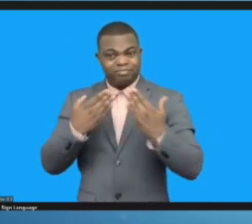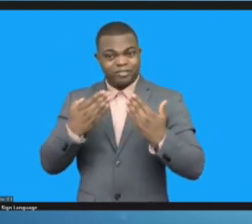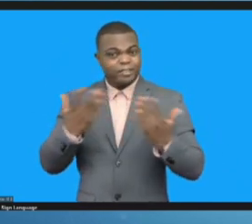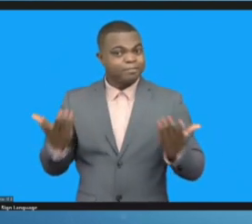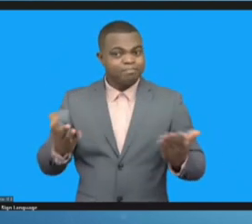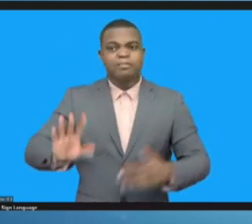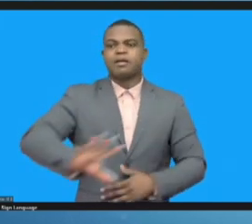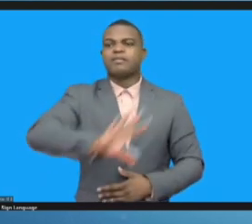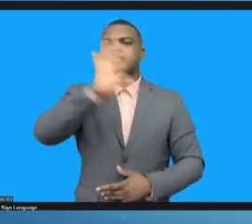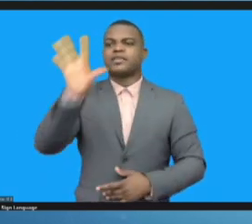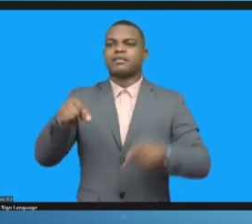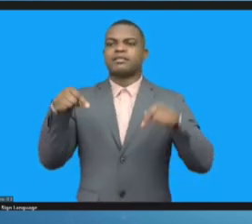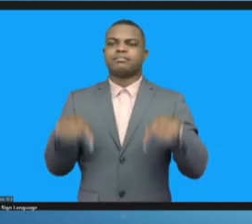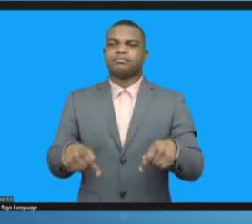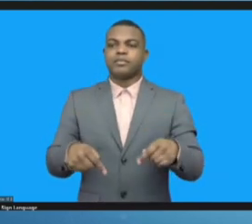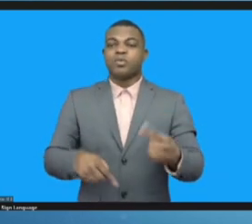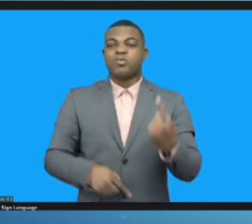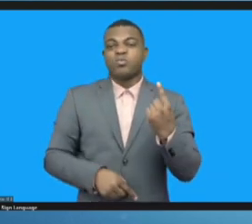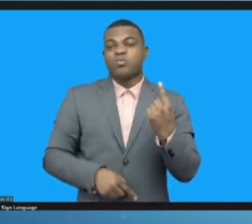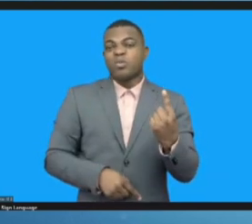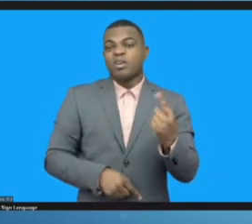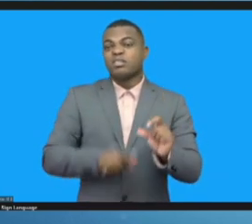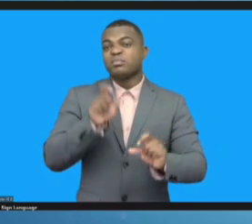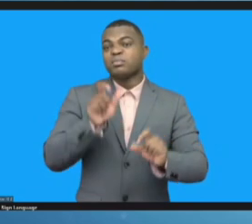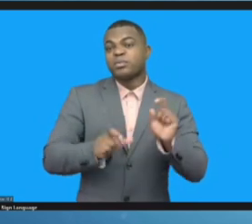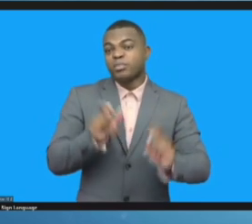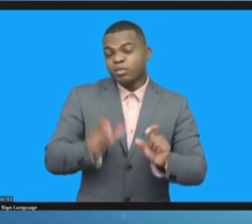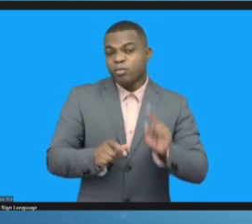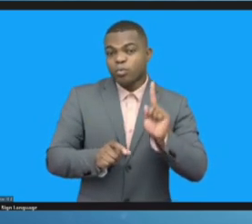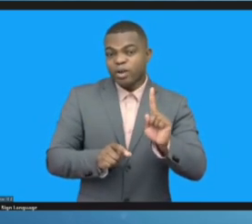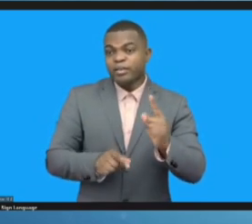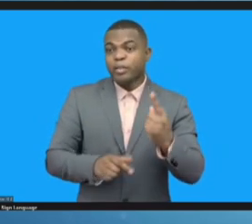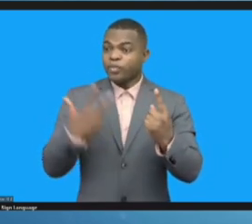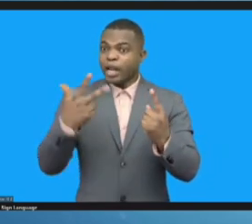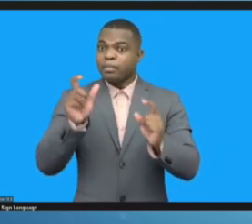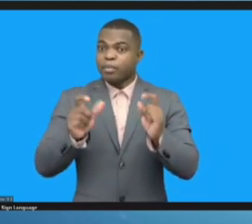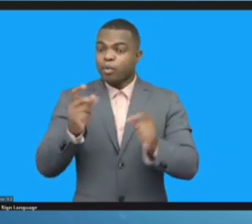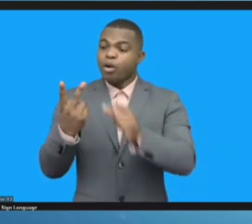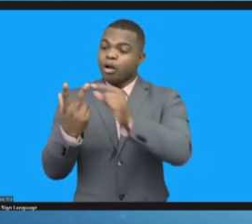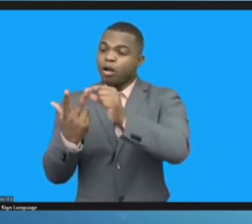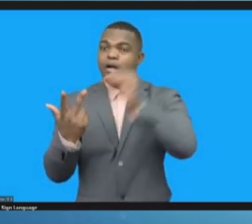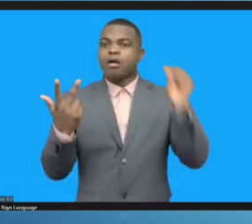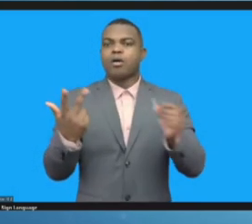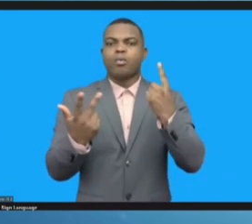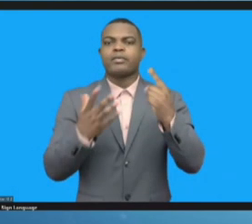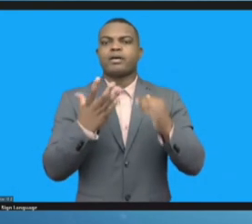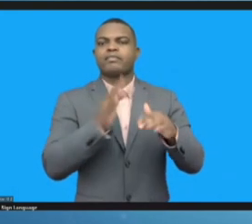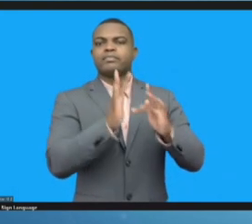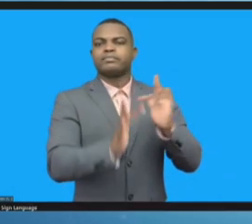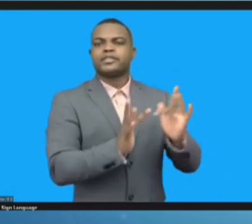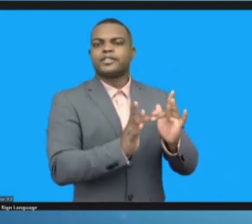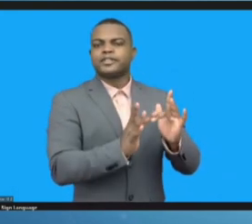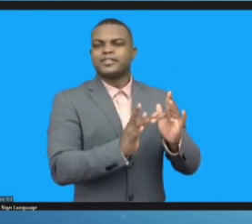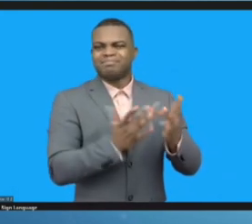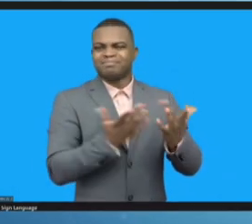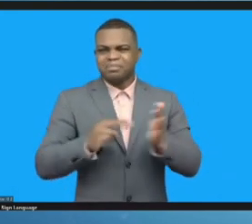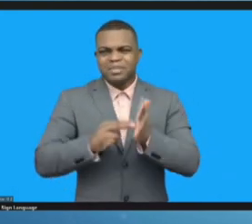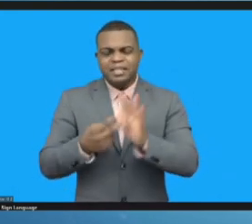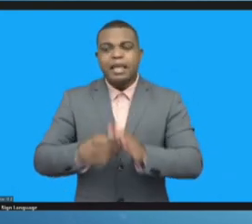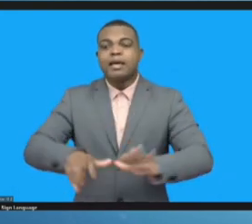more limited when we move from the urban to the rural areas. In addition, the usage gap